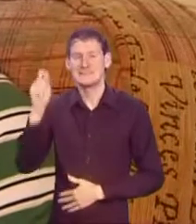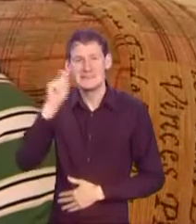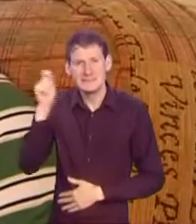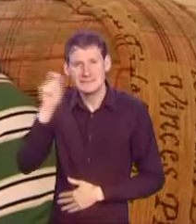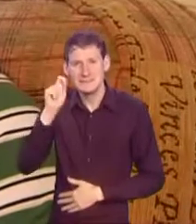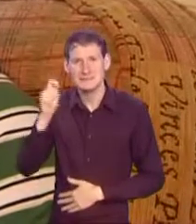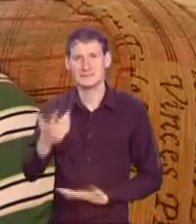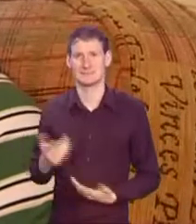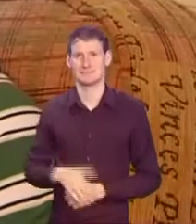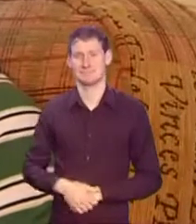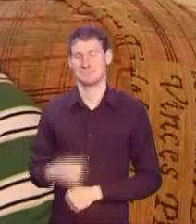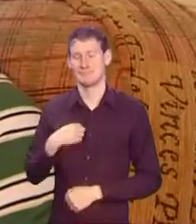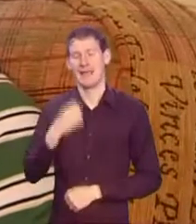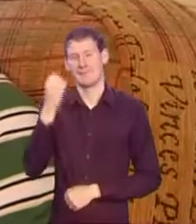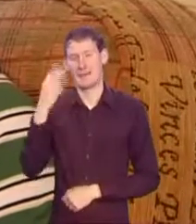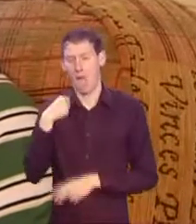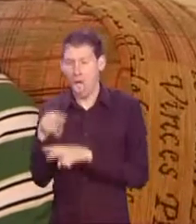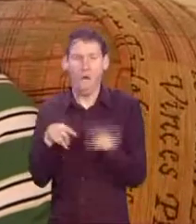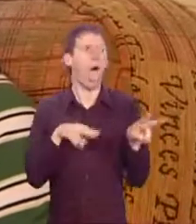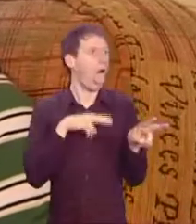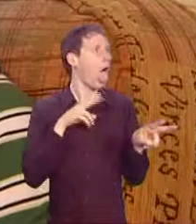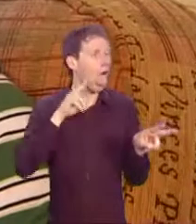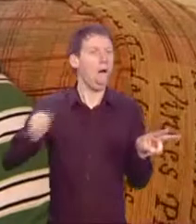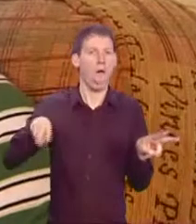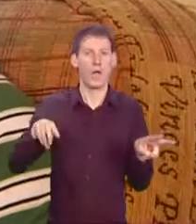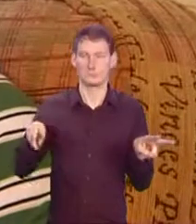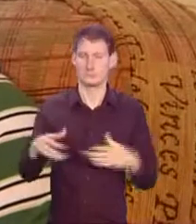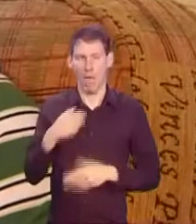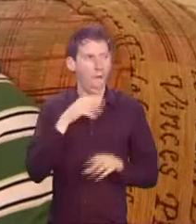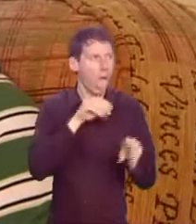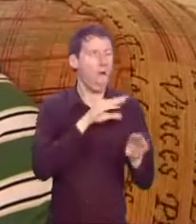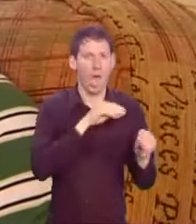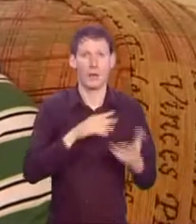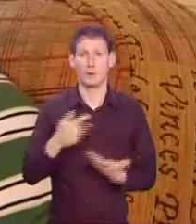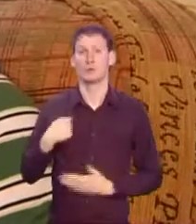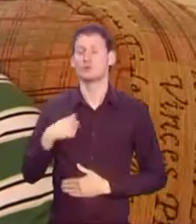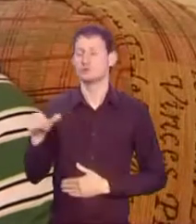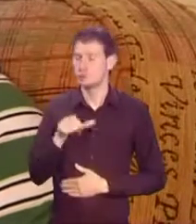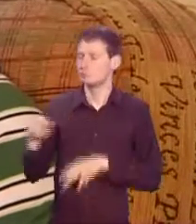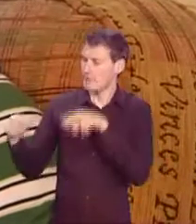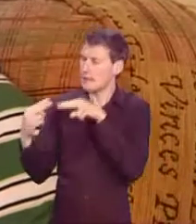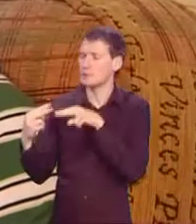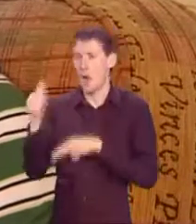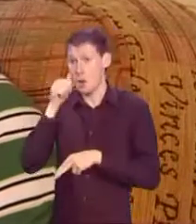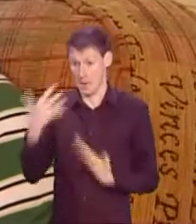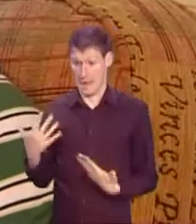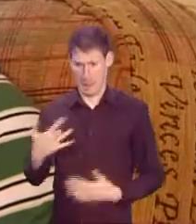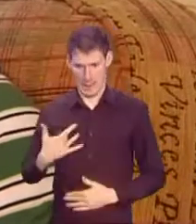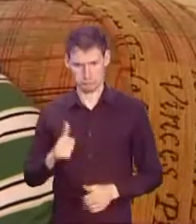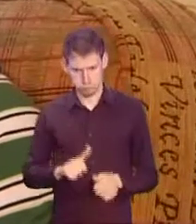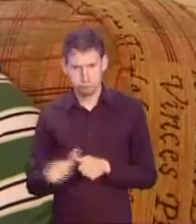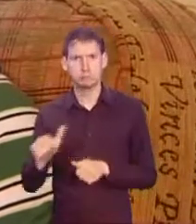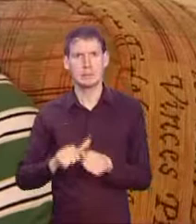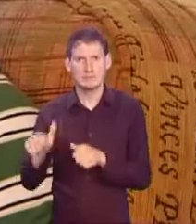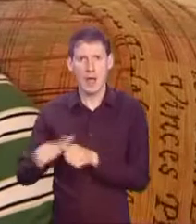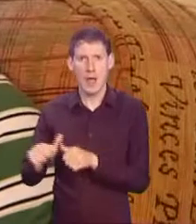tinnitus, I still forget and talk to you with me head in the fridge, but our life is a lot better than it was. There'd have